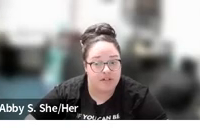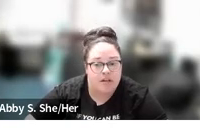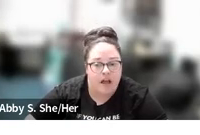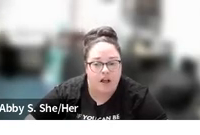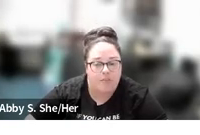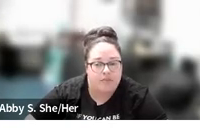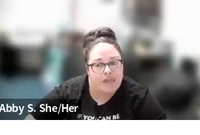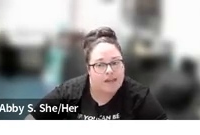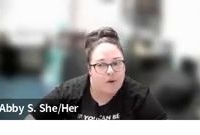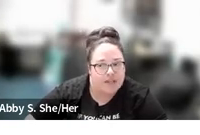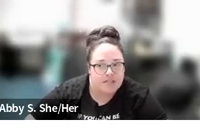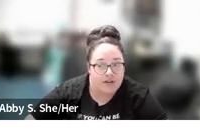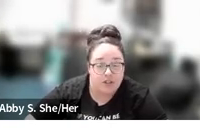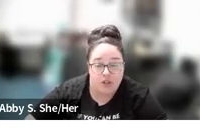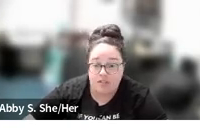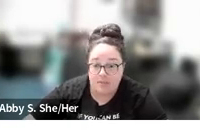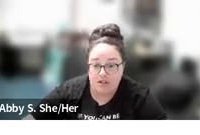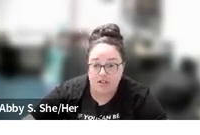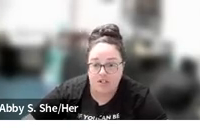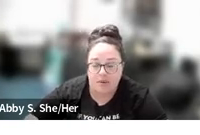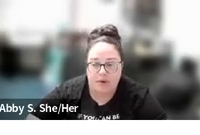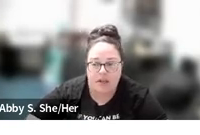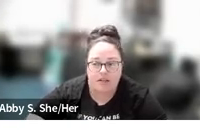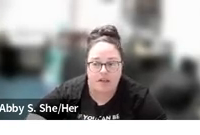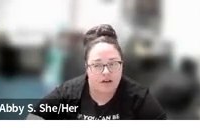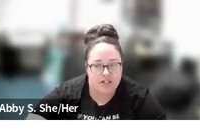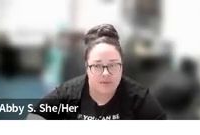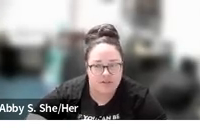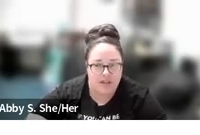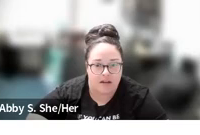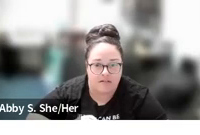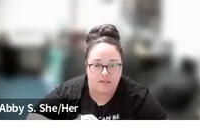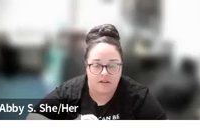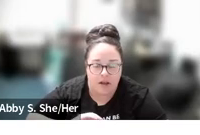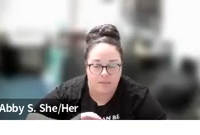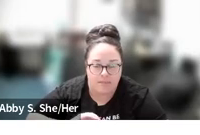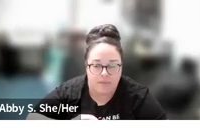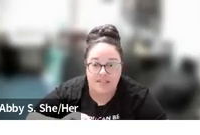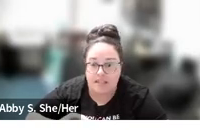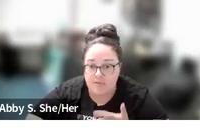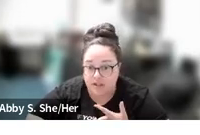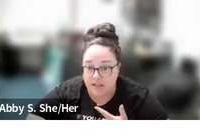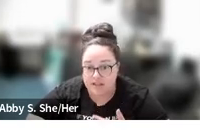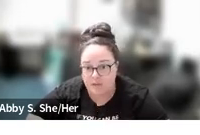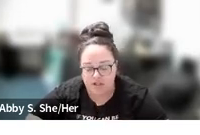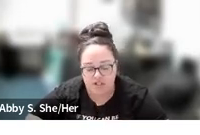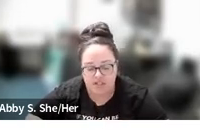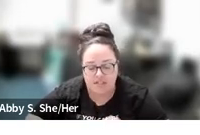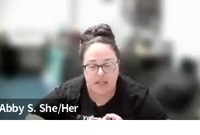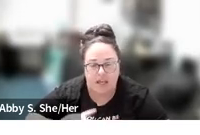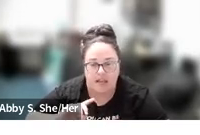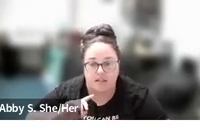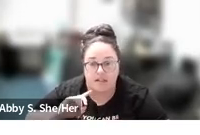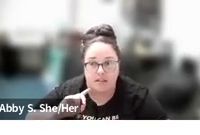cheaper. They don't necessarily do as much, but they are cheaper than the Samsung Galaxy